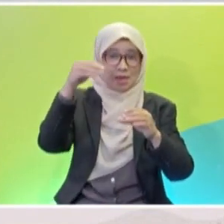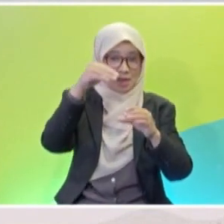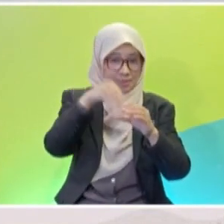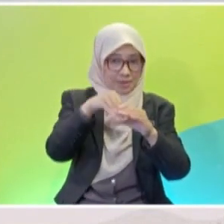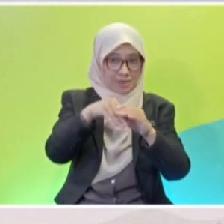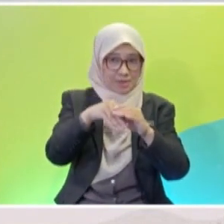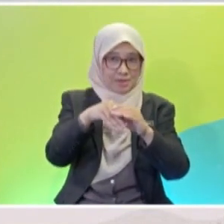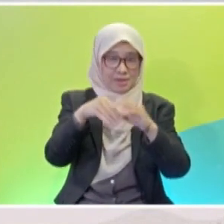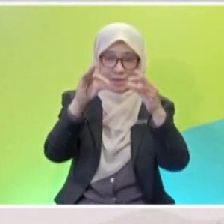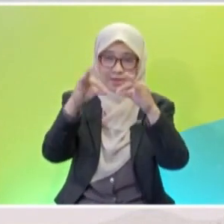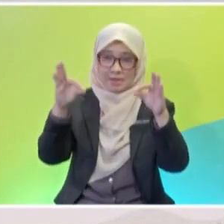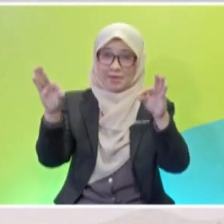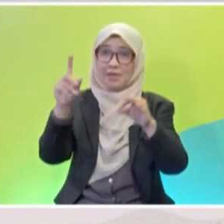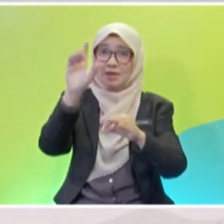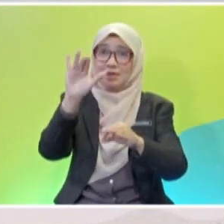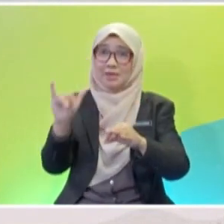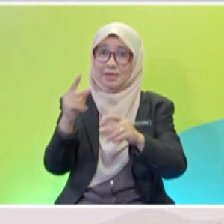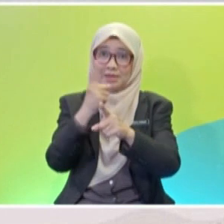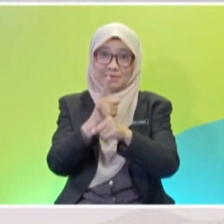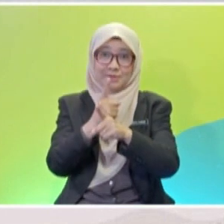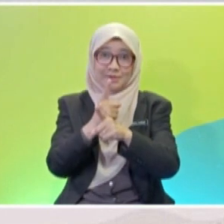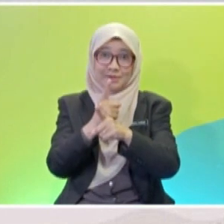the instructions. All right.